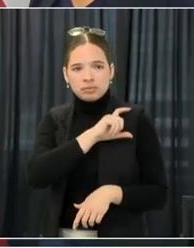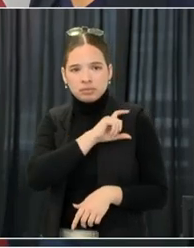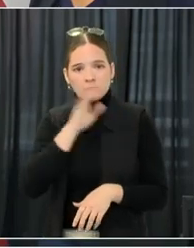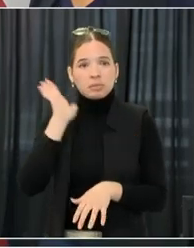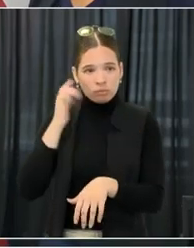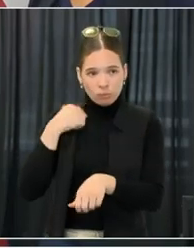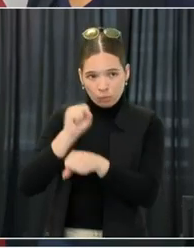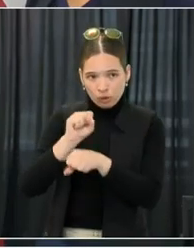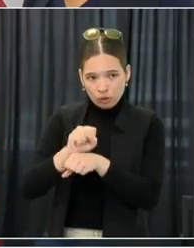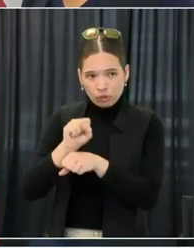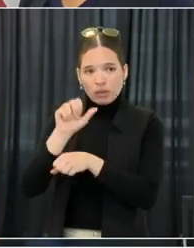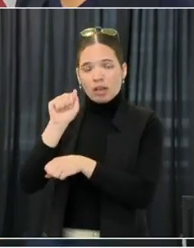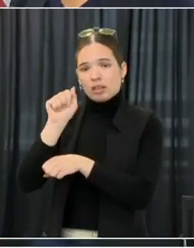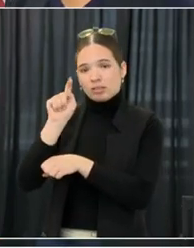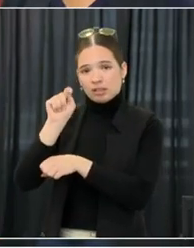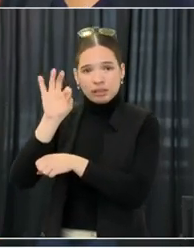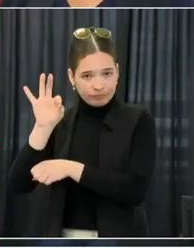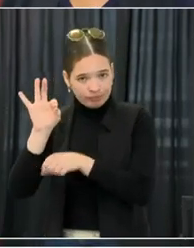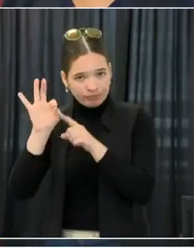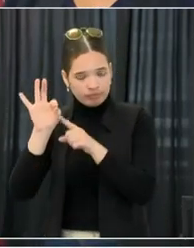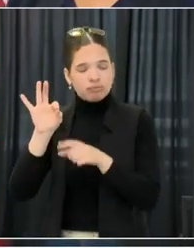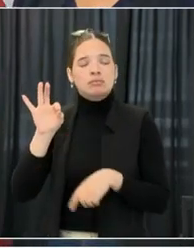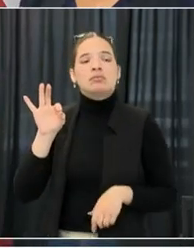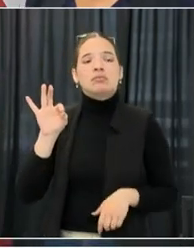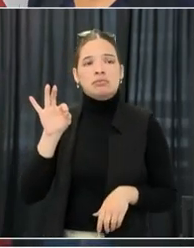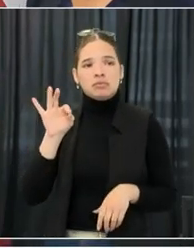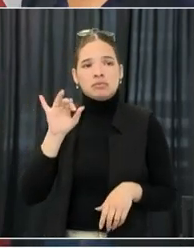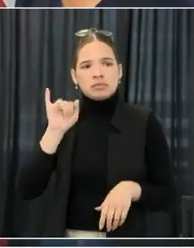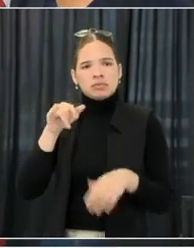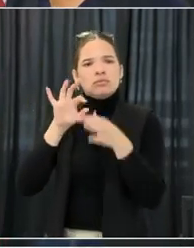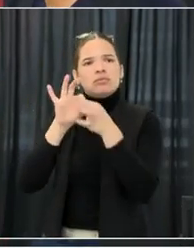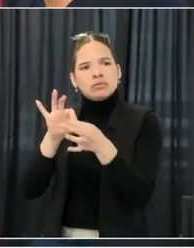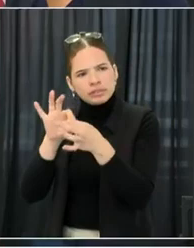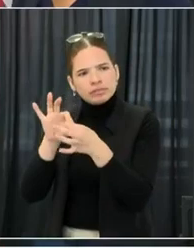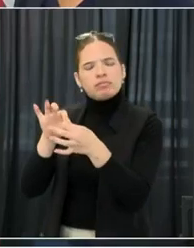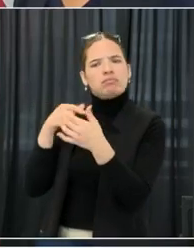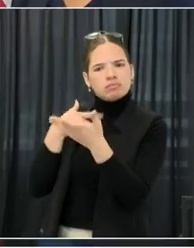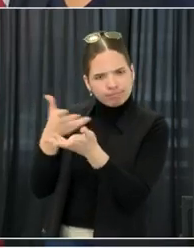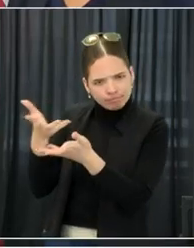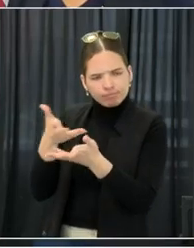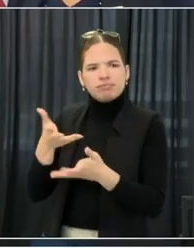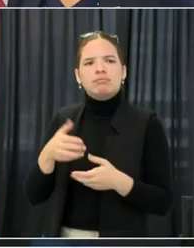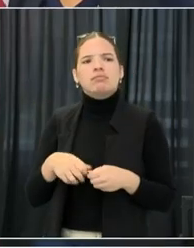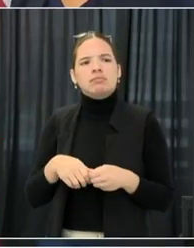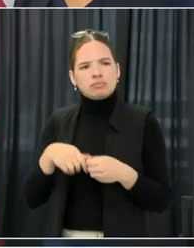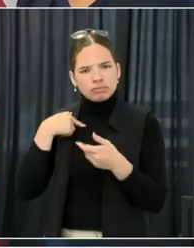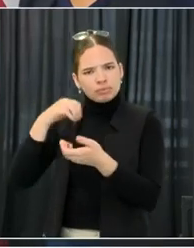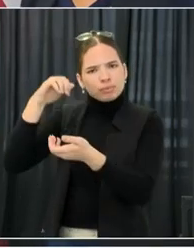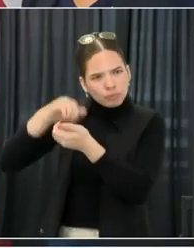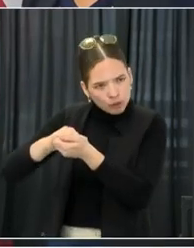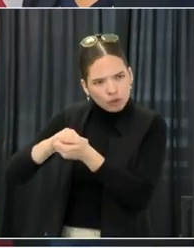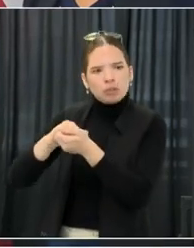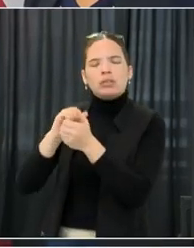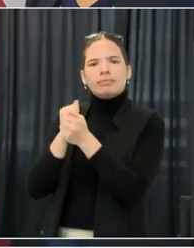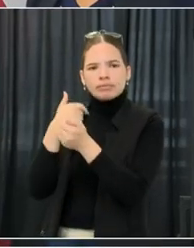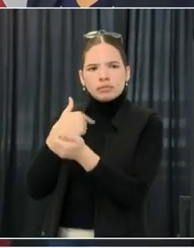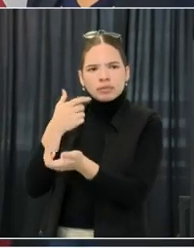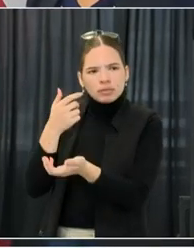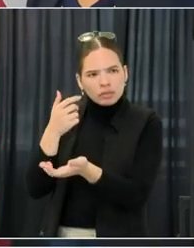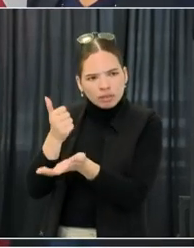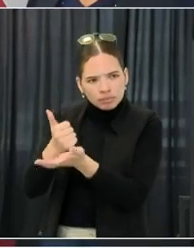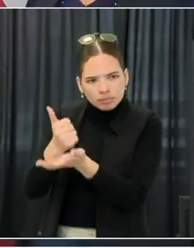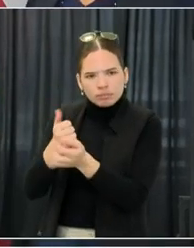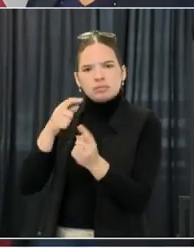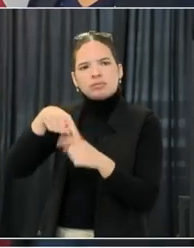strong relationship with them. They are really part of the fabric of the Metropolitan Police Department with respect to our investigations